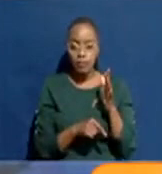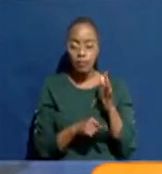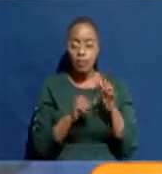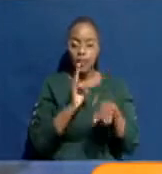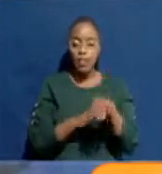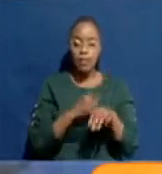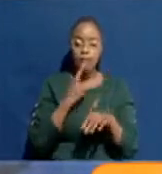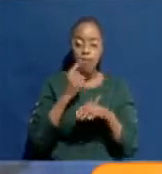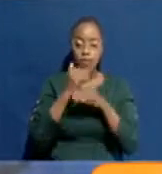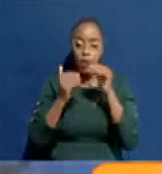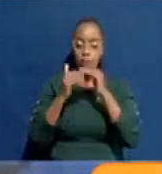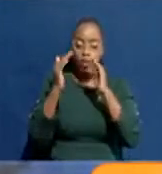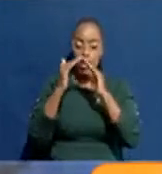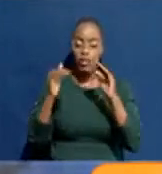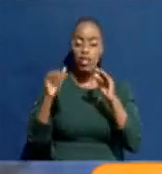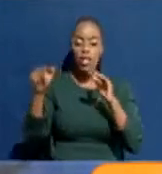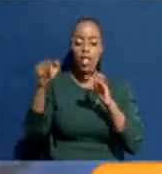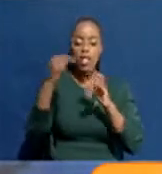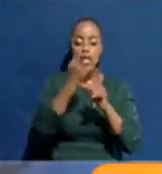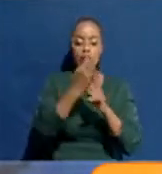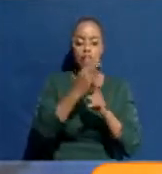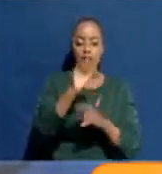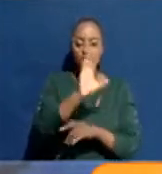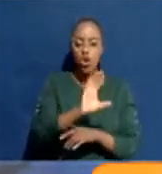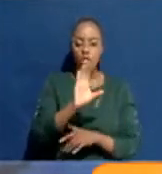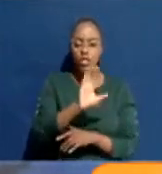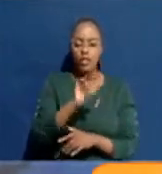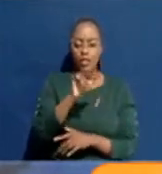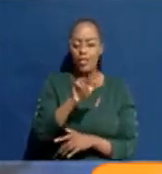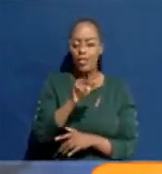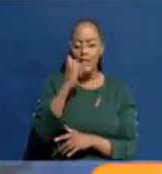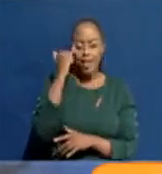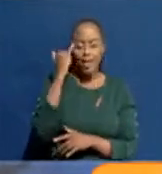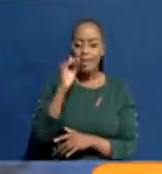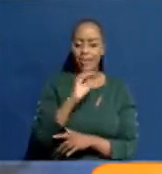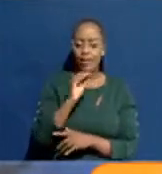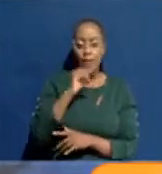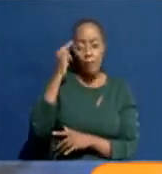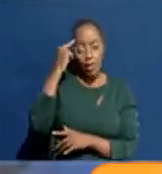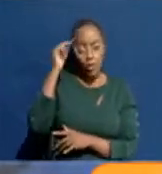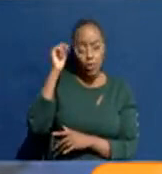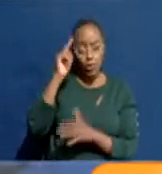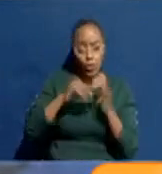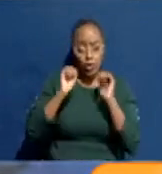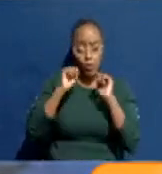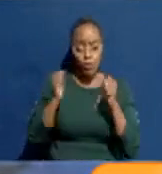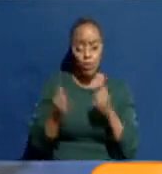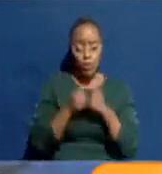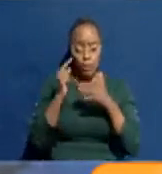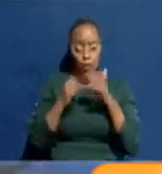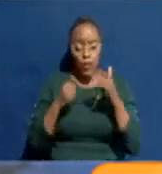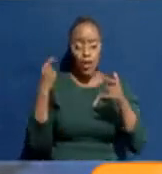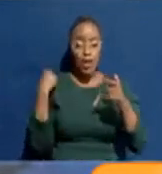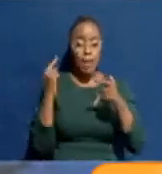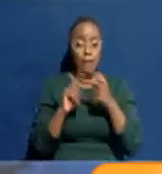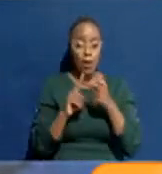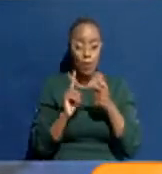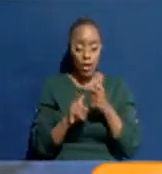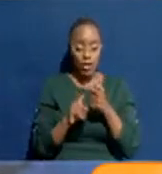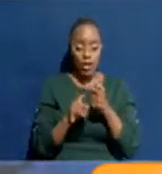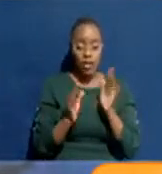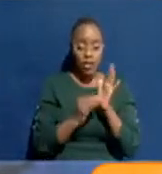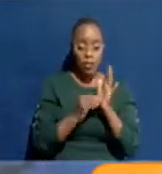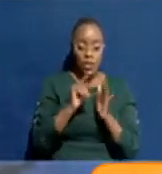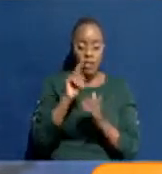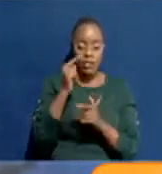say you're going to build houses across all the constituencies, that's not... So what I thought could have happened is, first of all, put this,